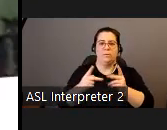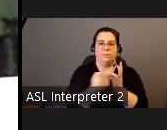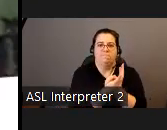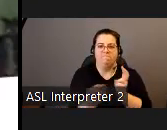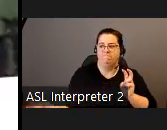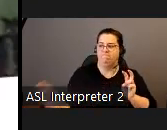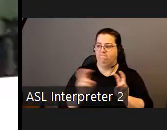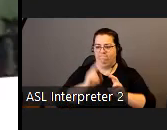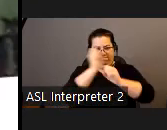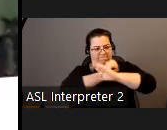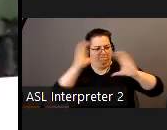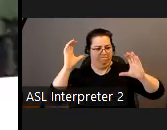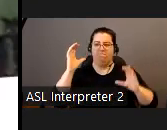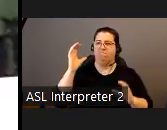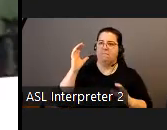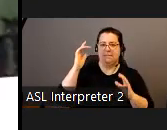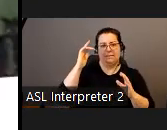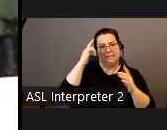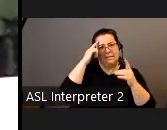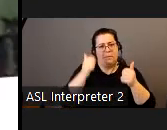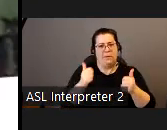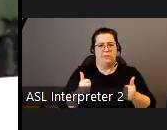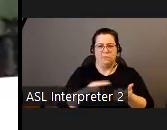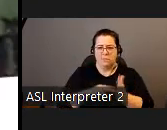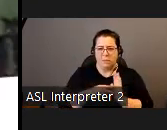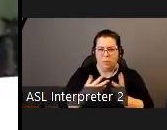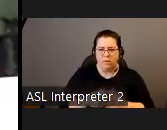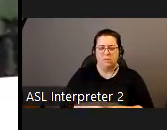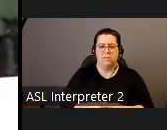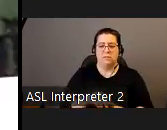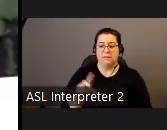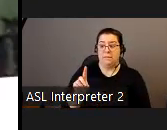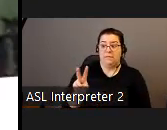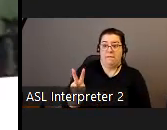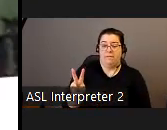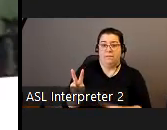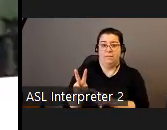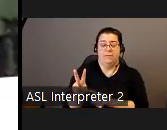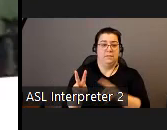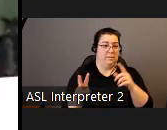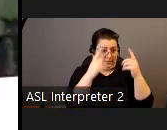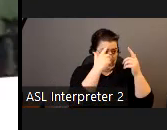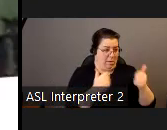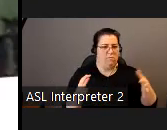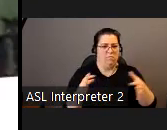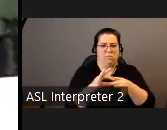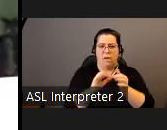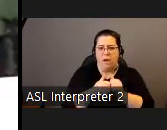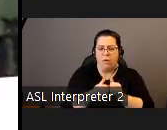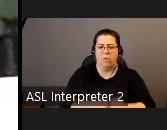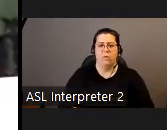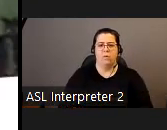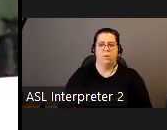dementia means in the context of domestic violence, and what can we do, how can we